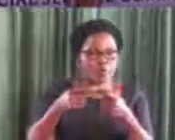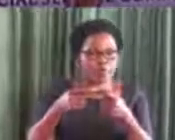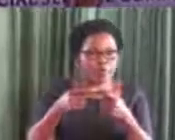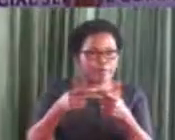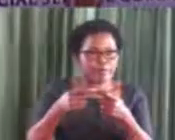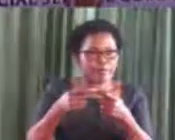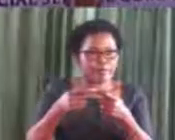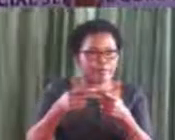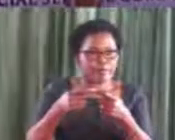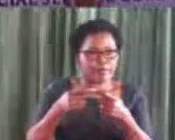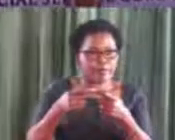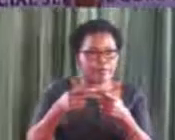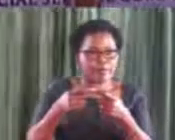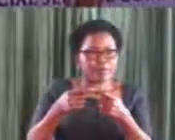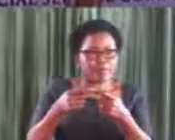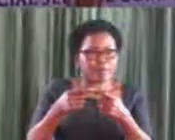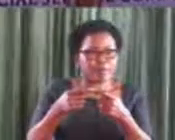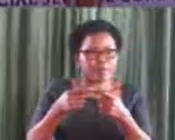I'm